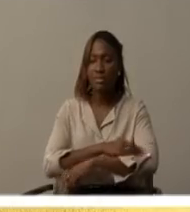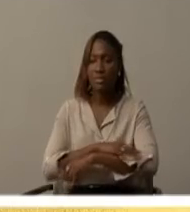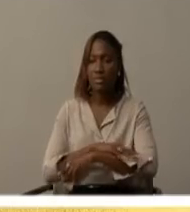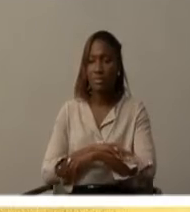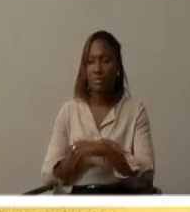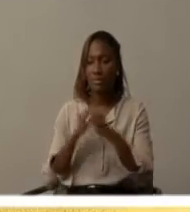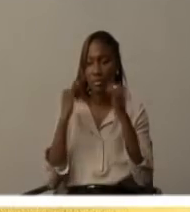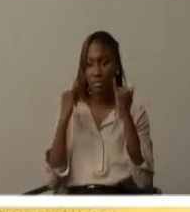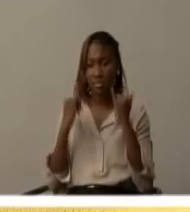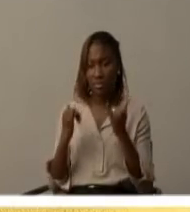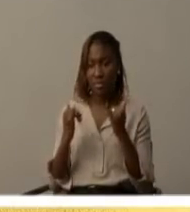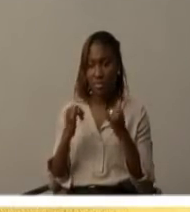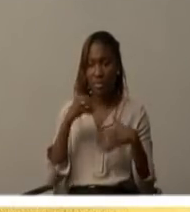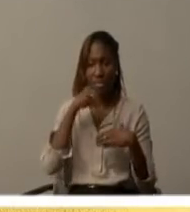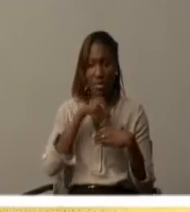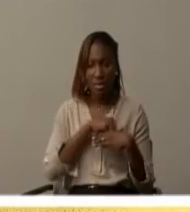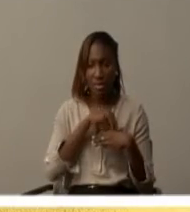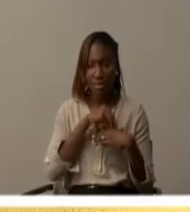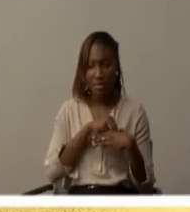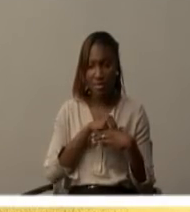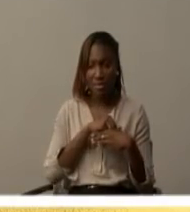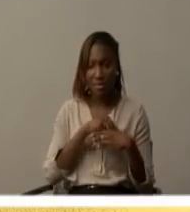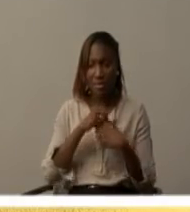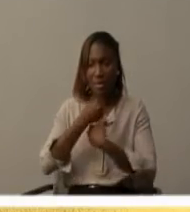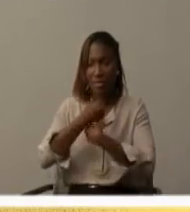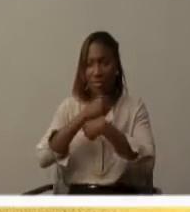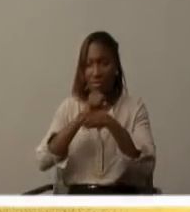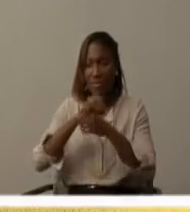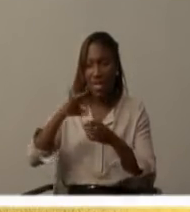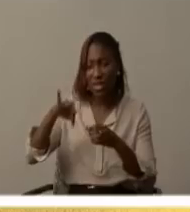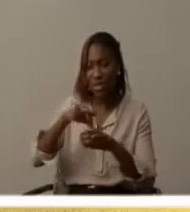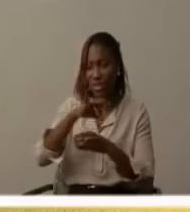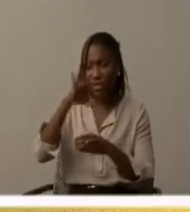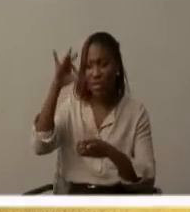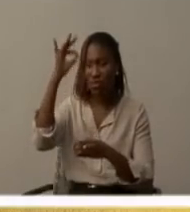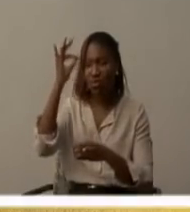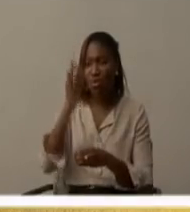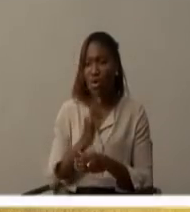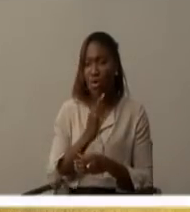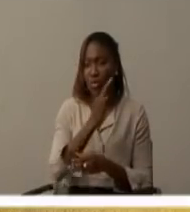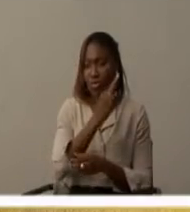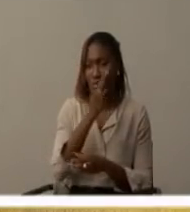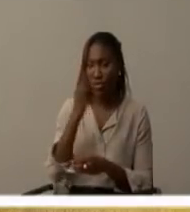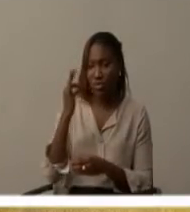I invite you now to make a spiritual communion. God is here with us.